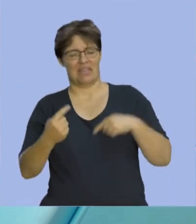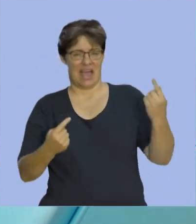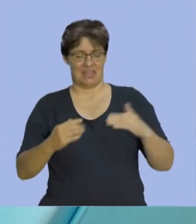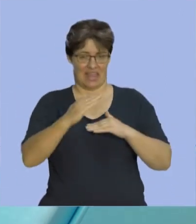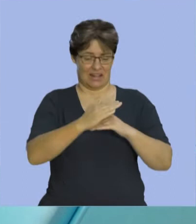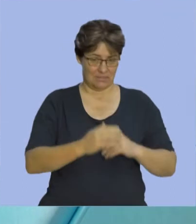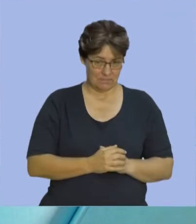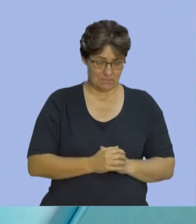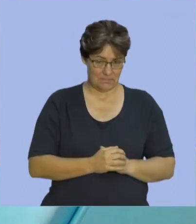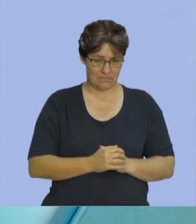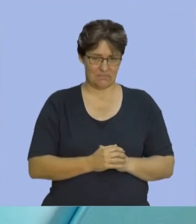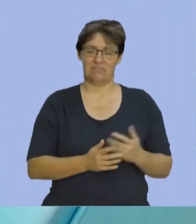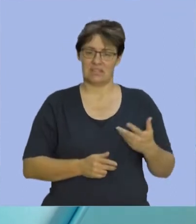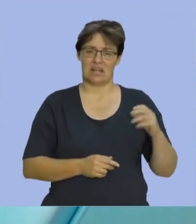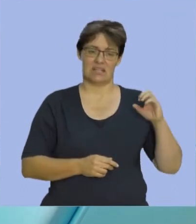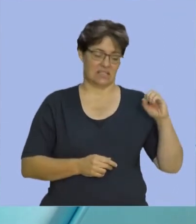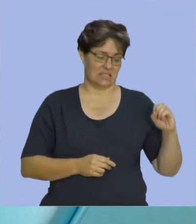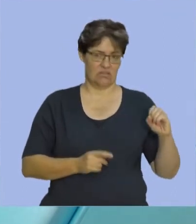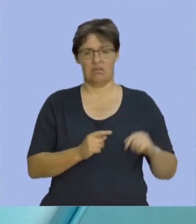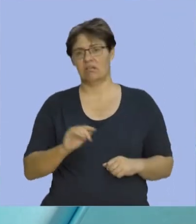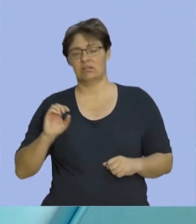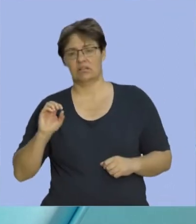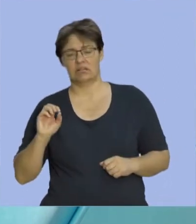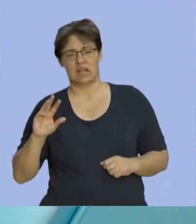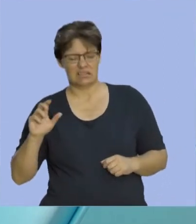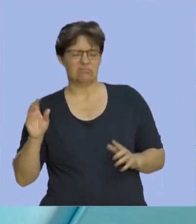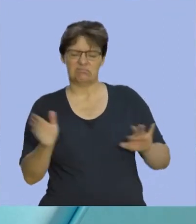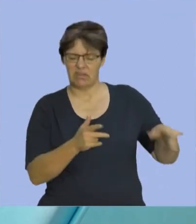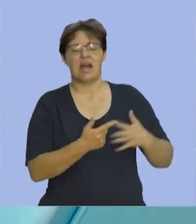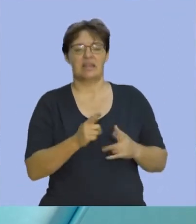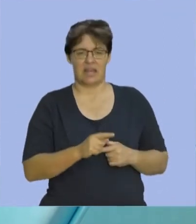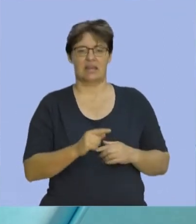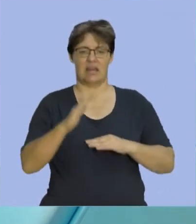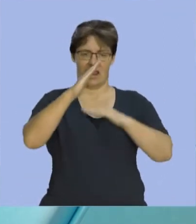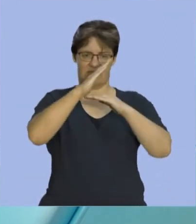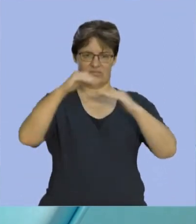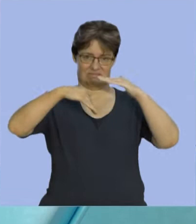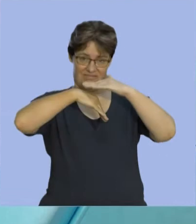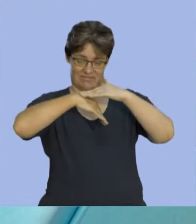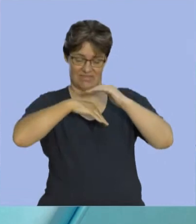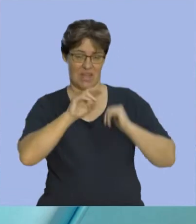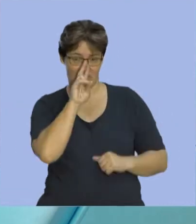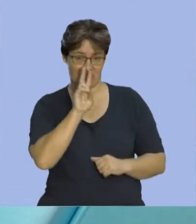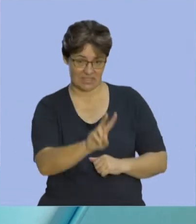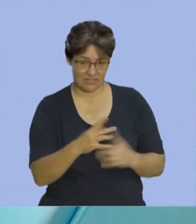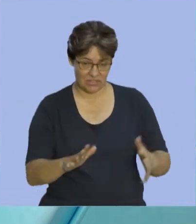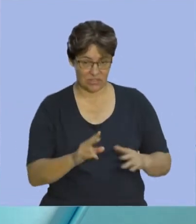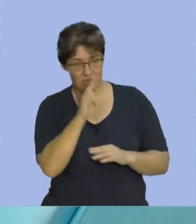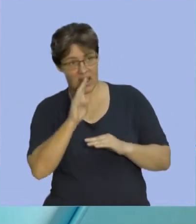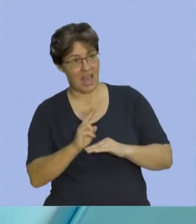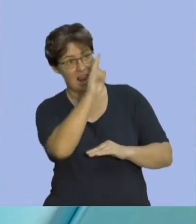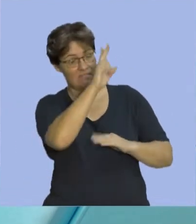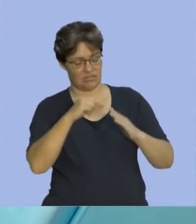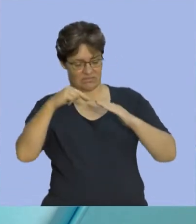angles, which we said was the angle of elevation and the angle of depression. We then also went on to look